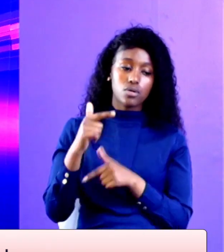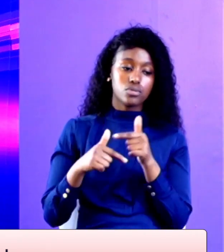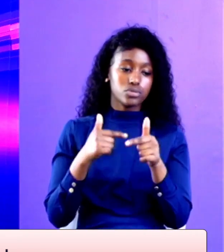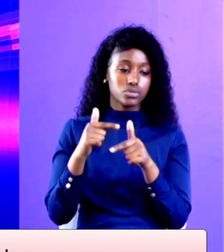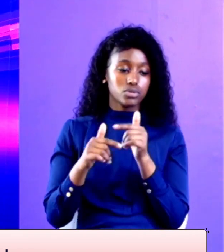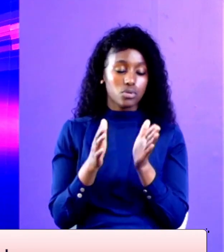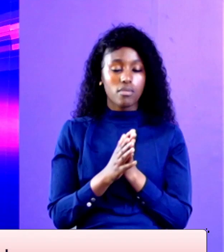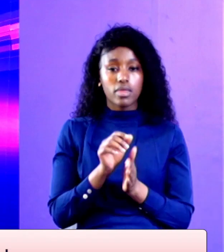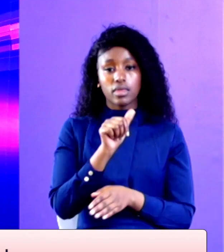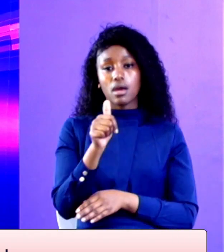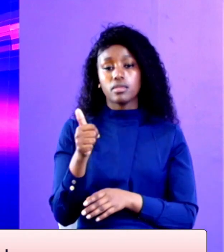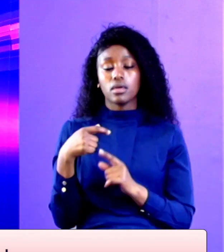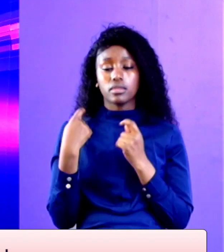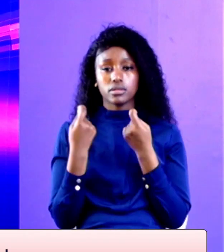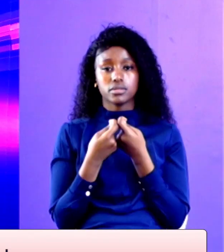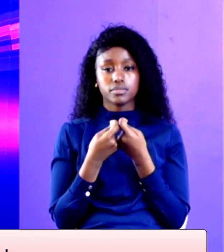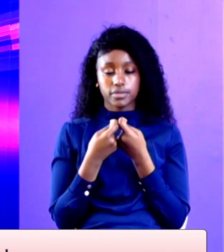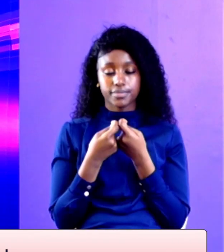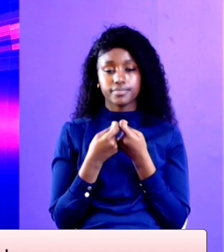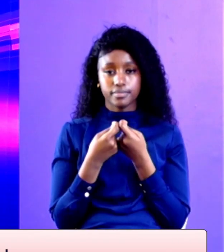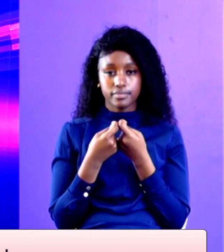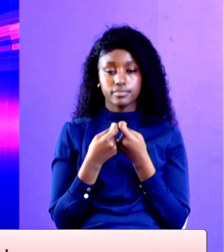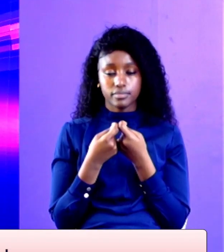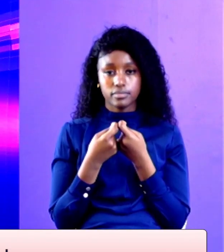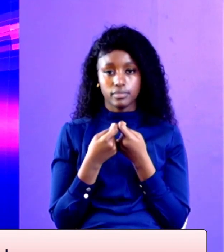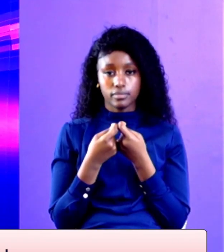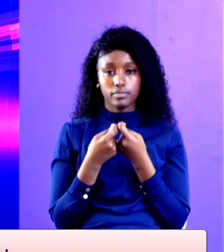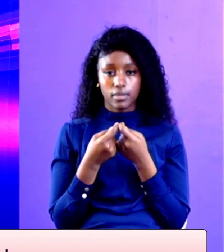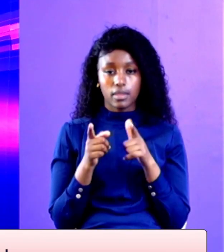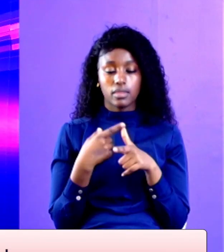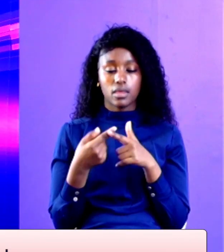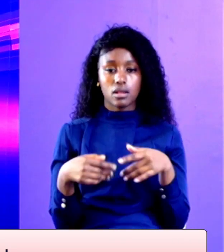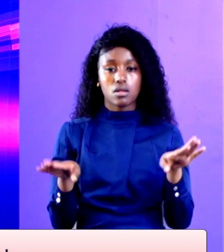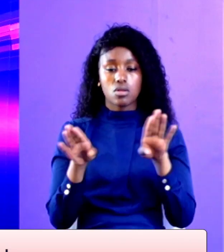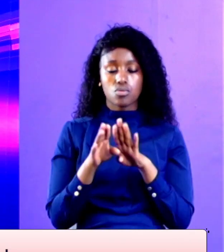talk about the rest as we wind up.